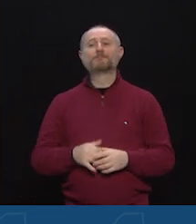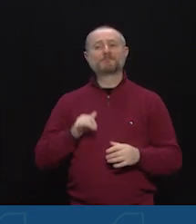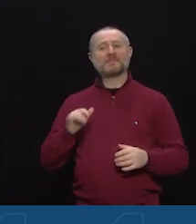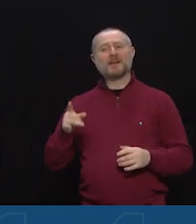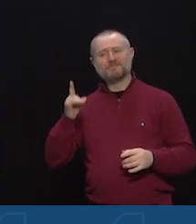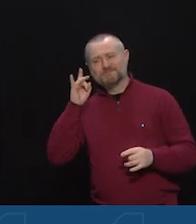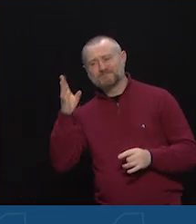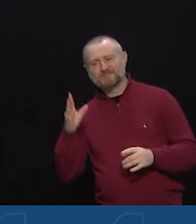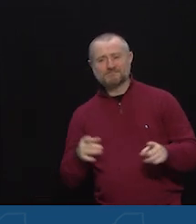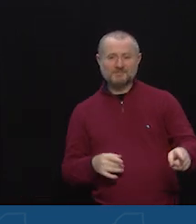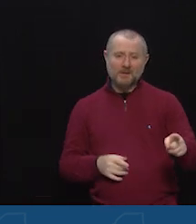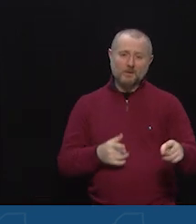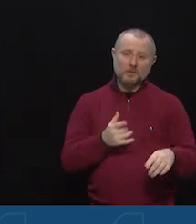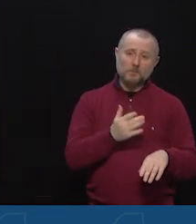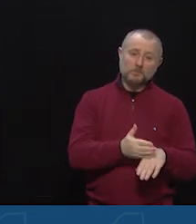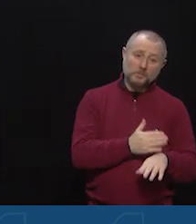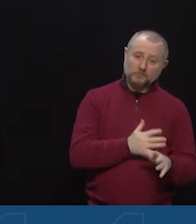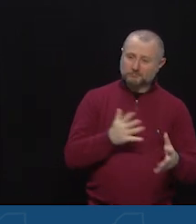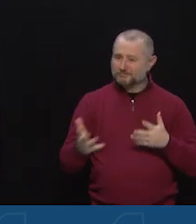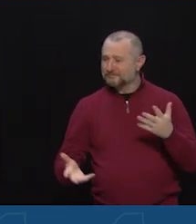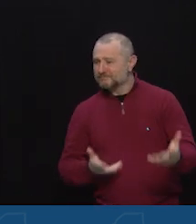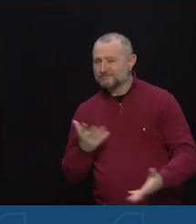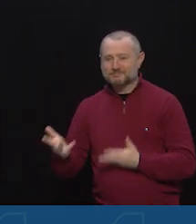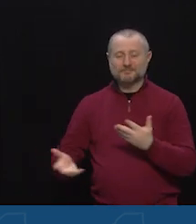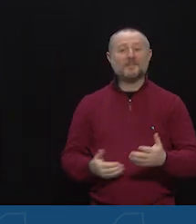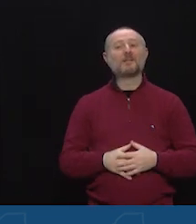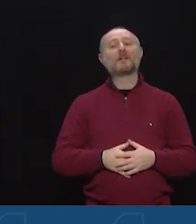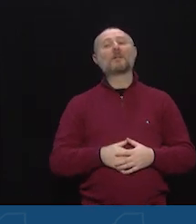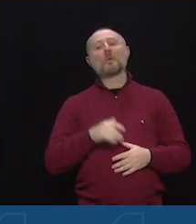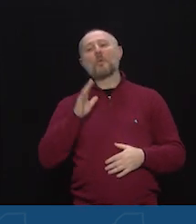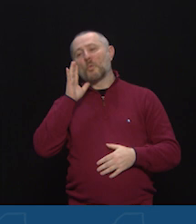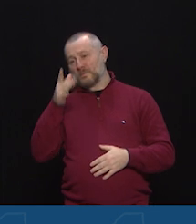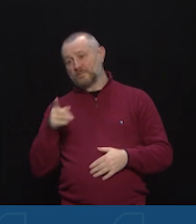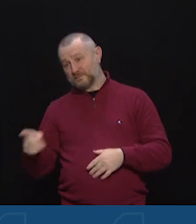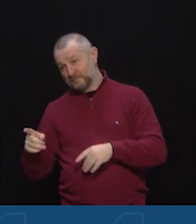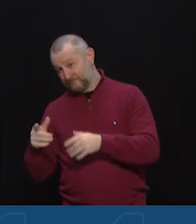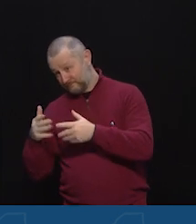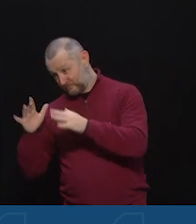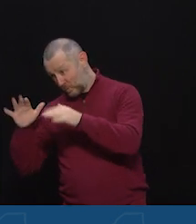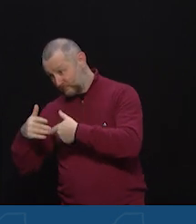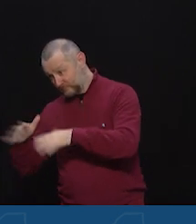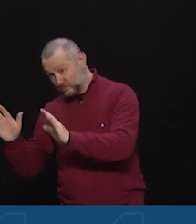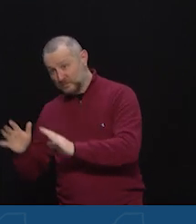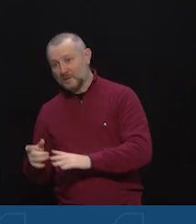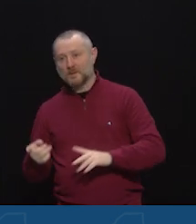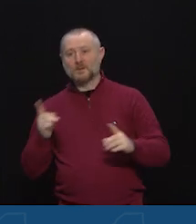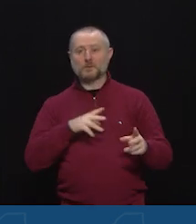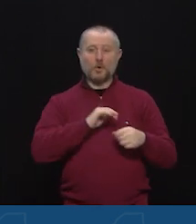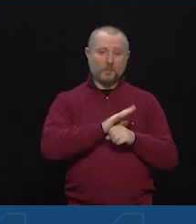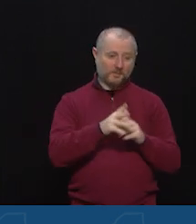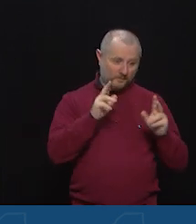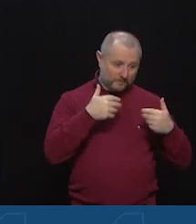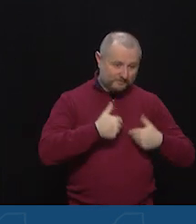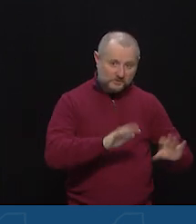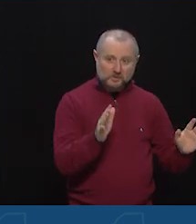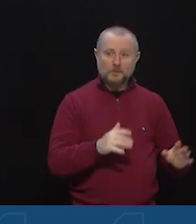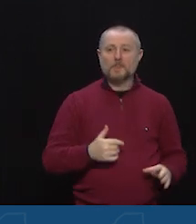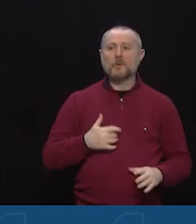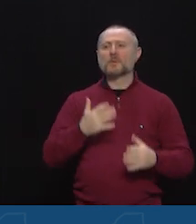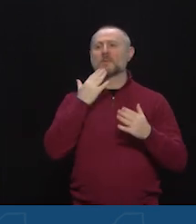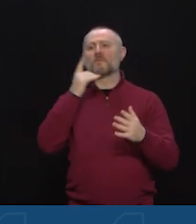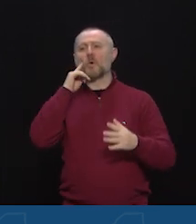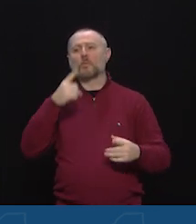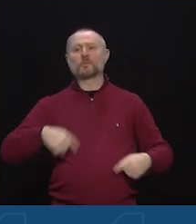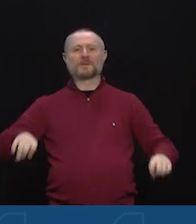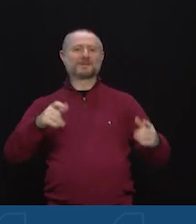one's improving, so at some point we'll say the storms are gone in both fronts, and I look forward to that day very much. Again, I want to thank everybody who's here. These